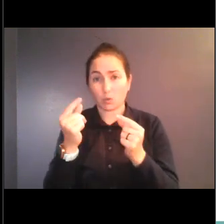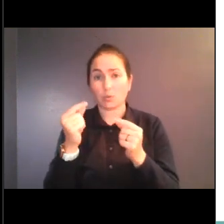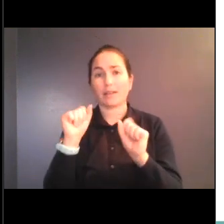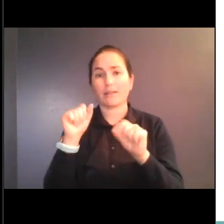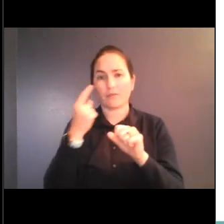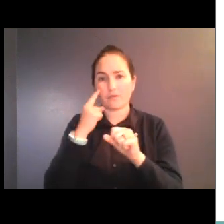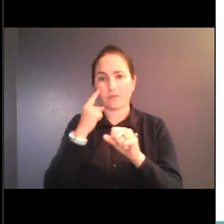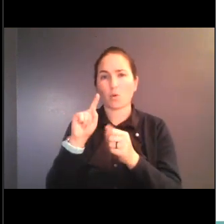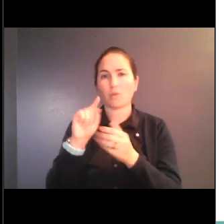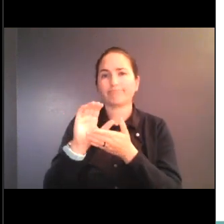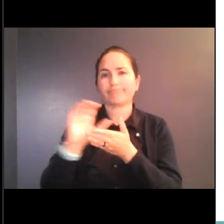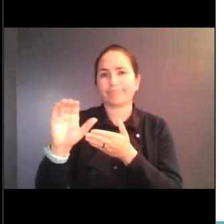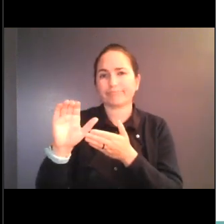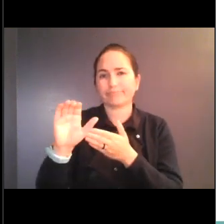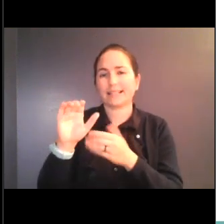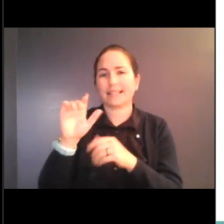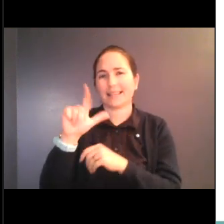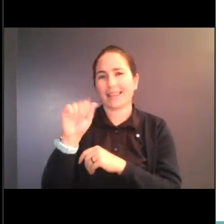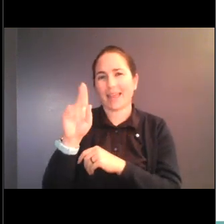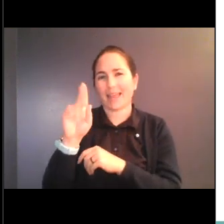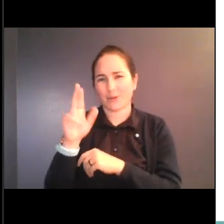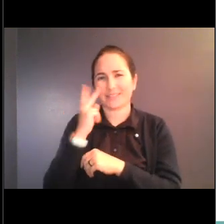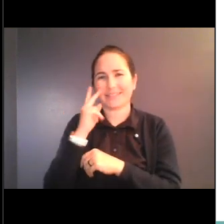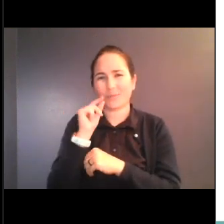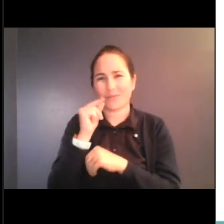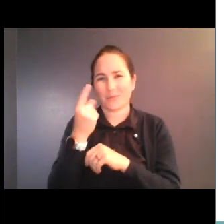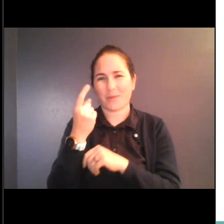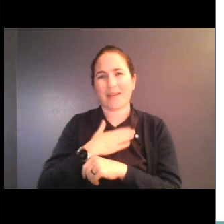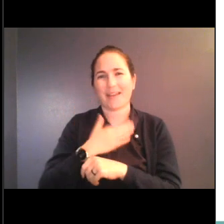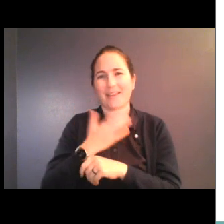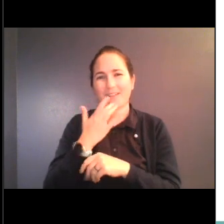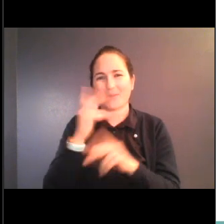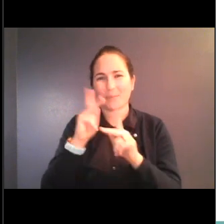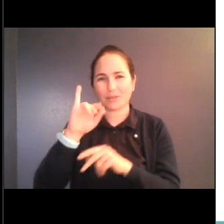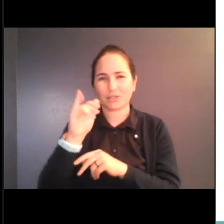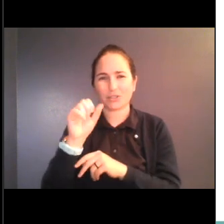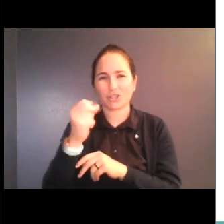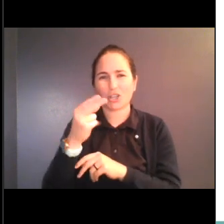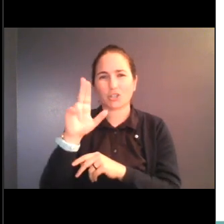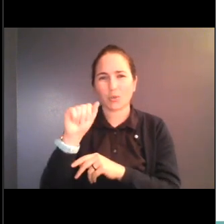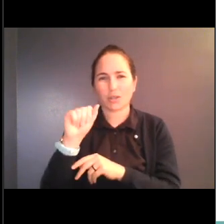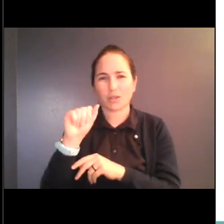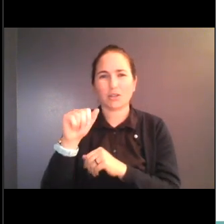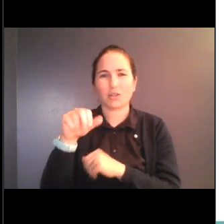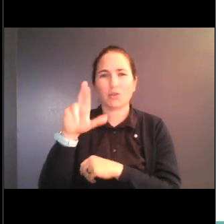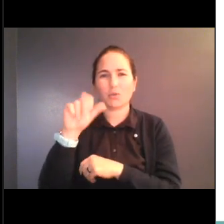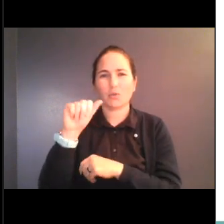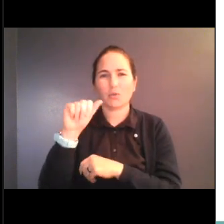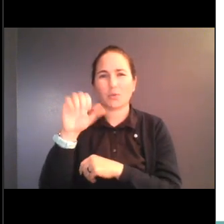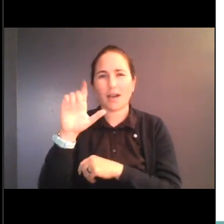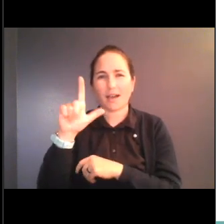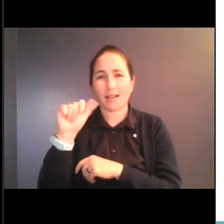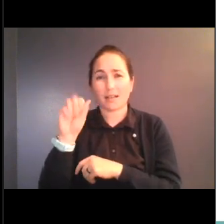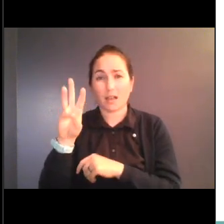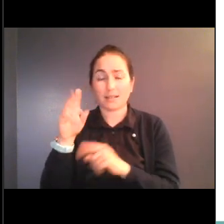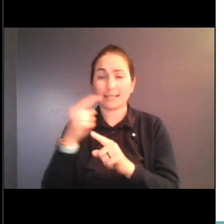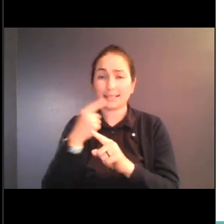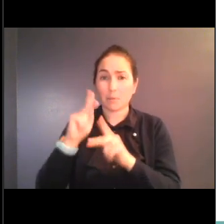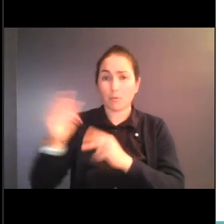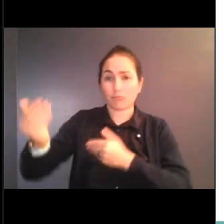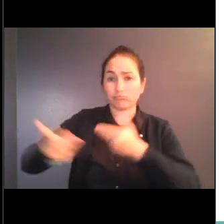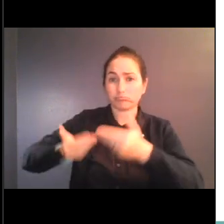see here a tweet from one of my favorite people, Josh Rockla, and he asked folks who are inviting guest lecturers